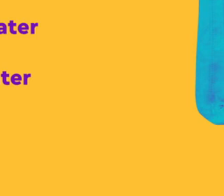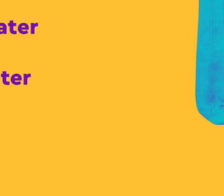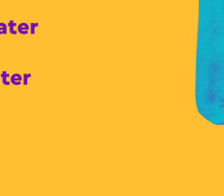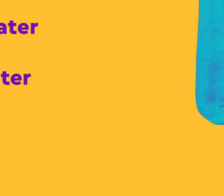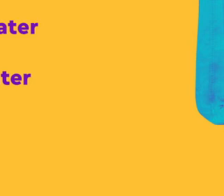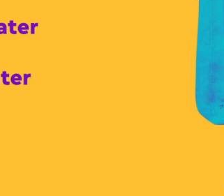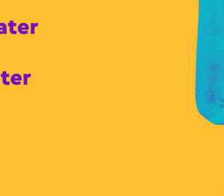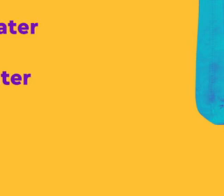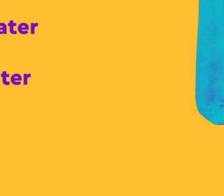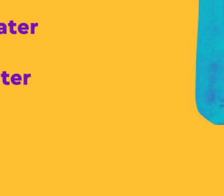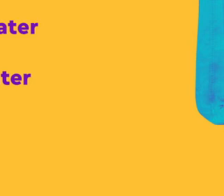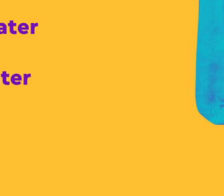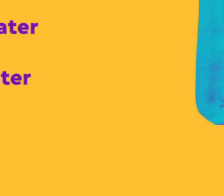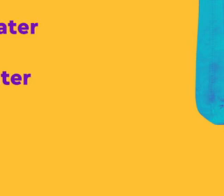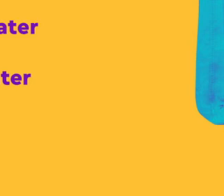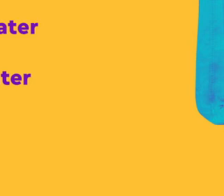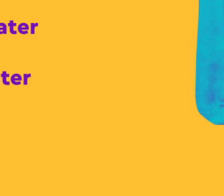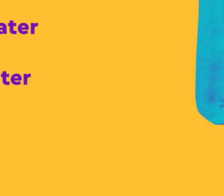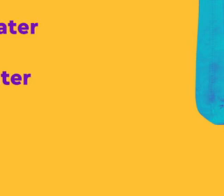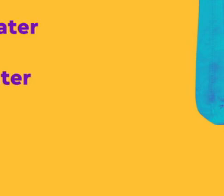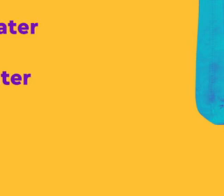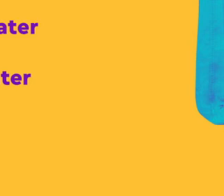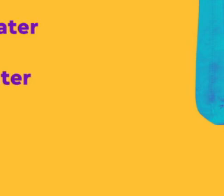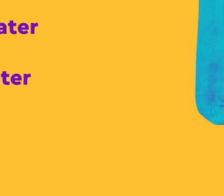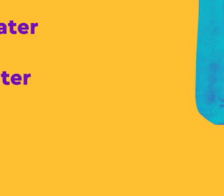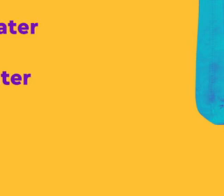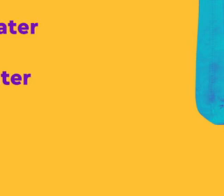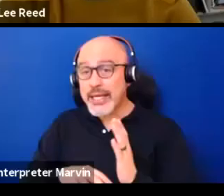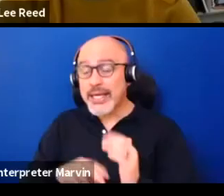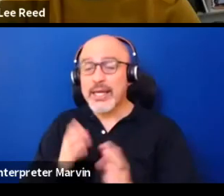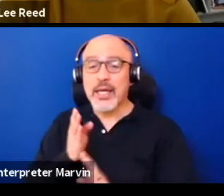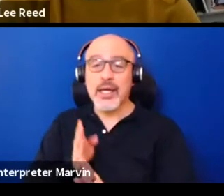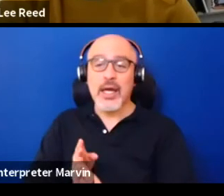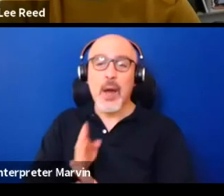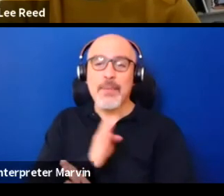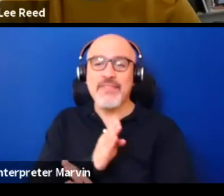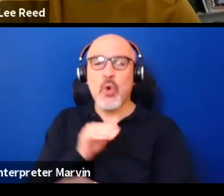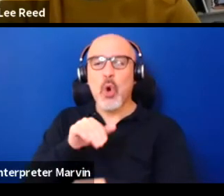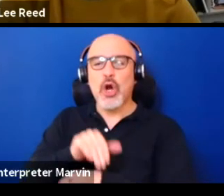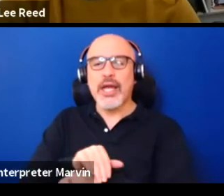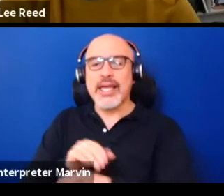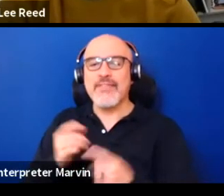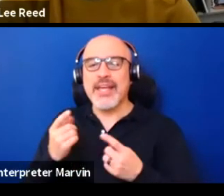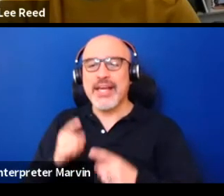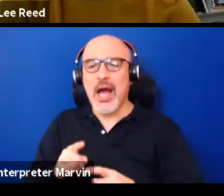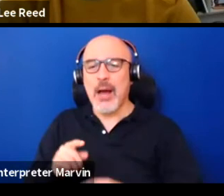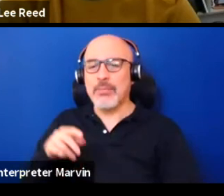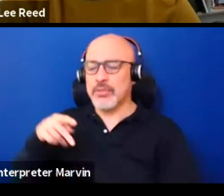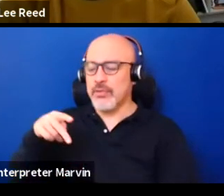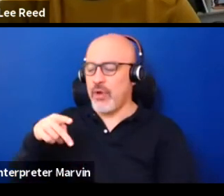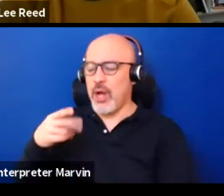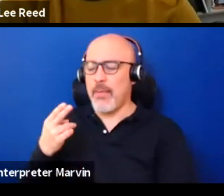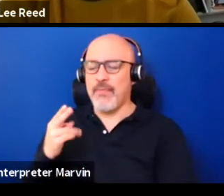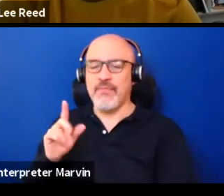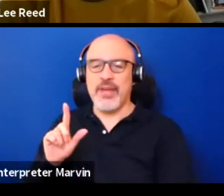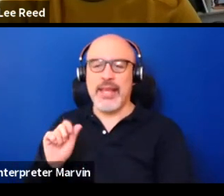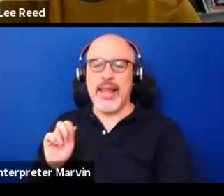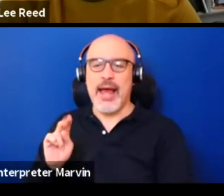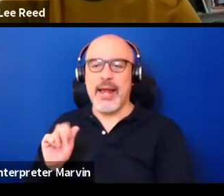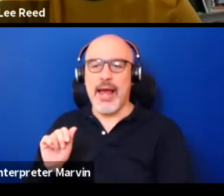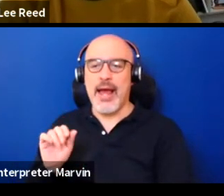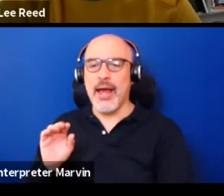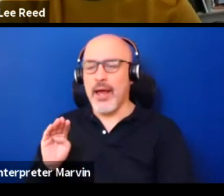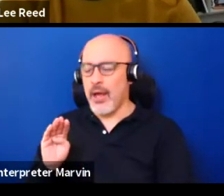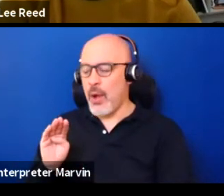the first play that we will be reading is called Before Evening Comes by Filana Amoratunwa. So I